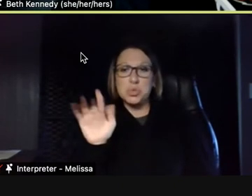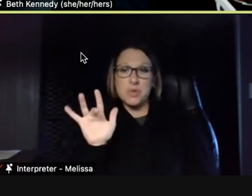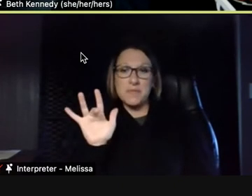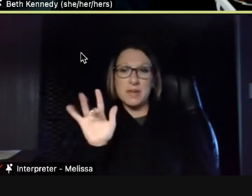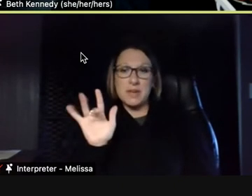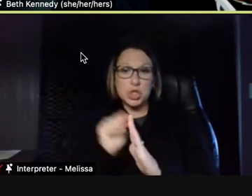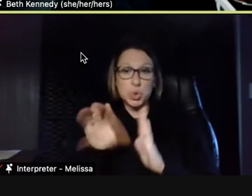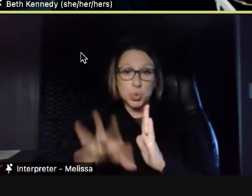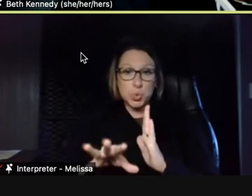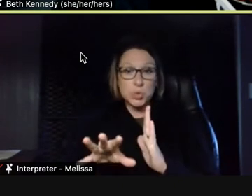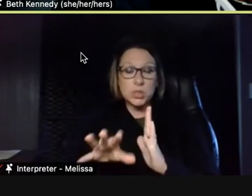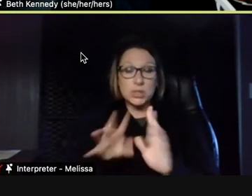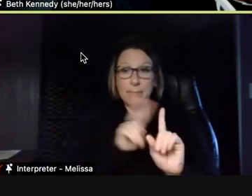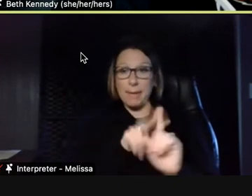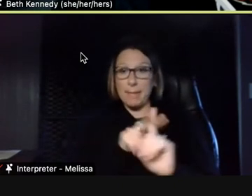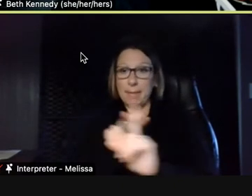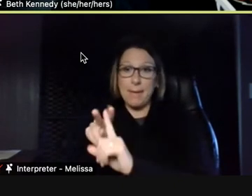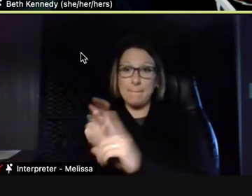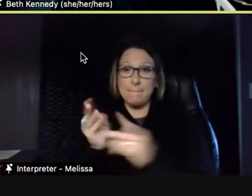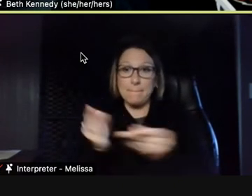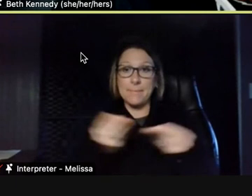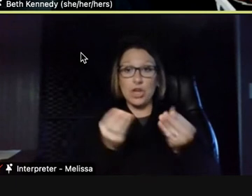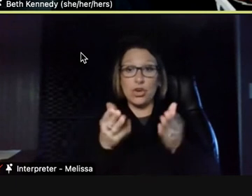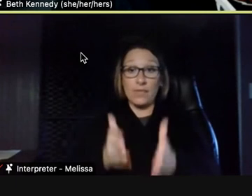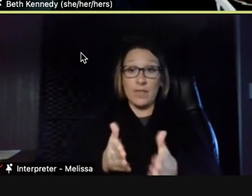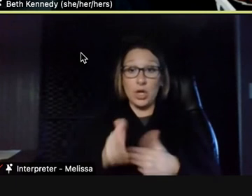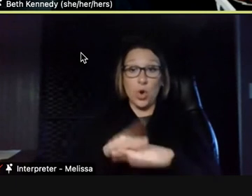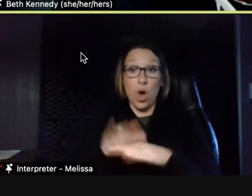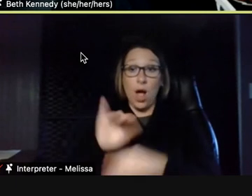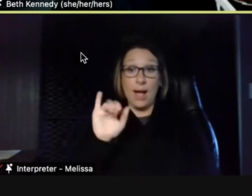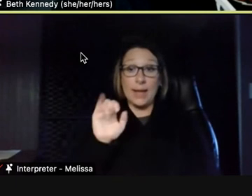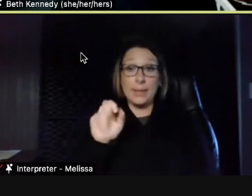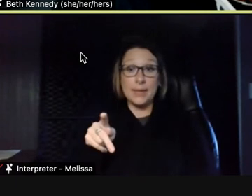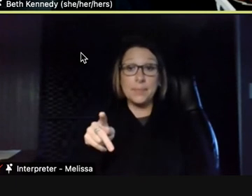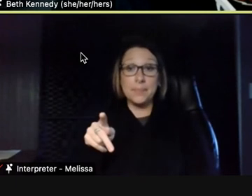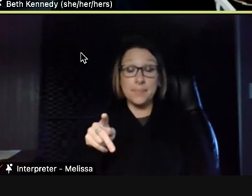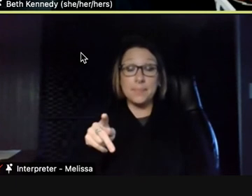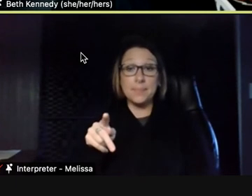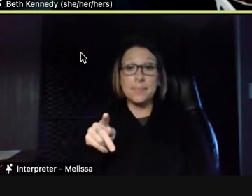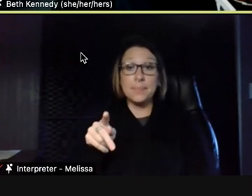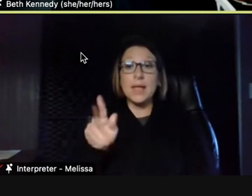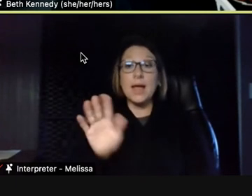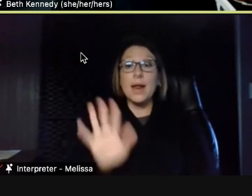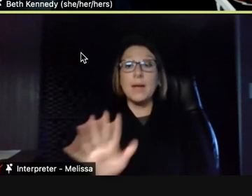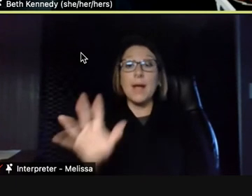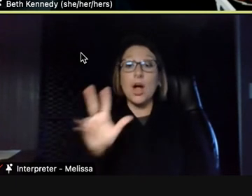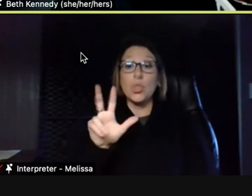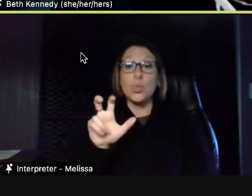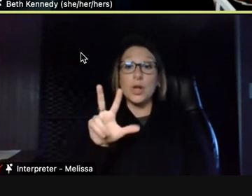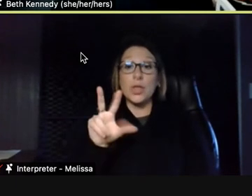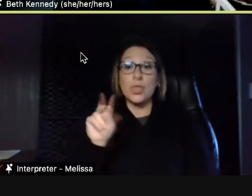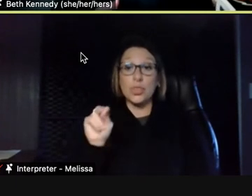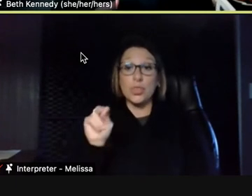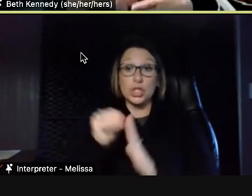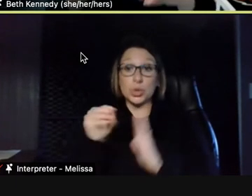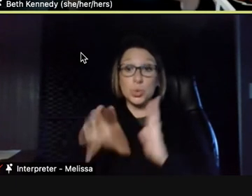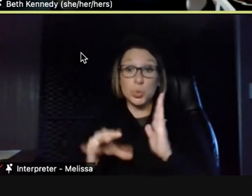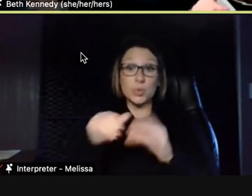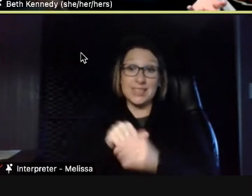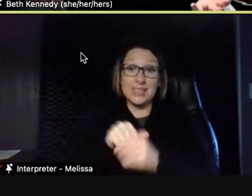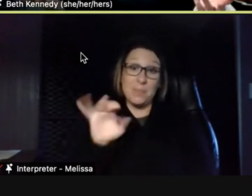an intervener on their IEP, and we have about 330 students in Michigan.